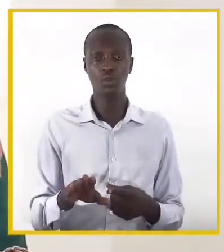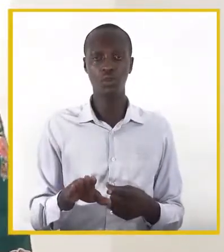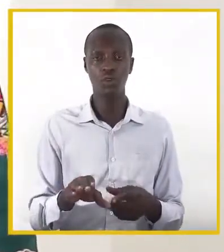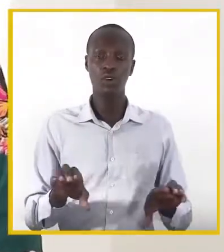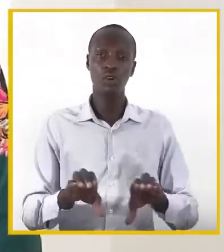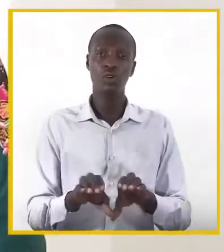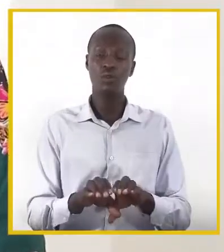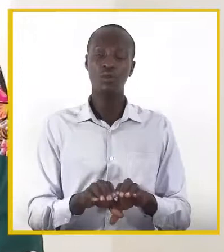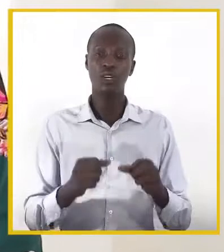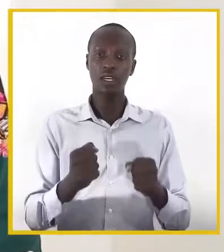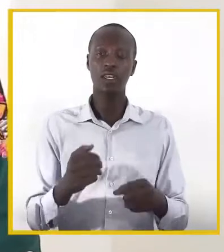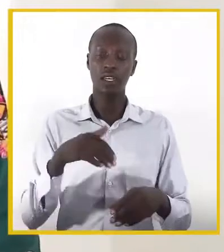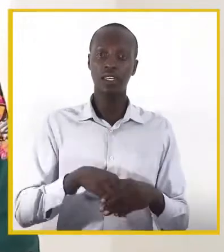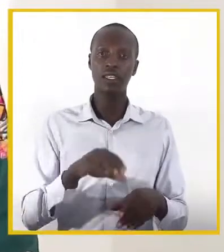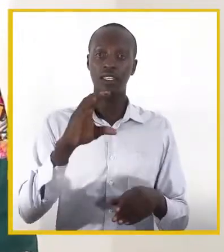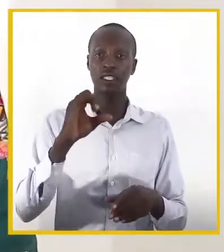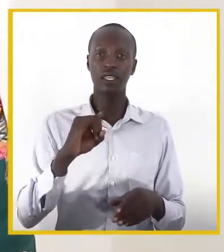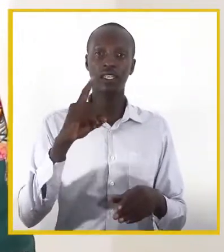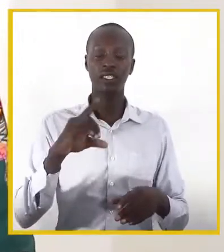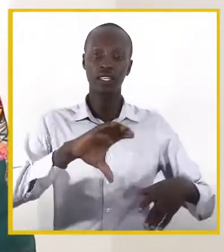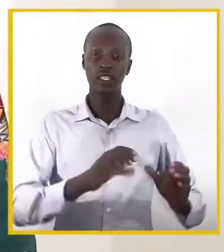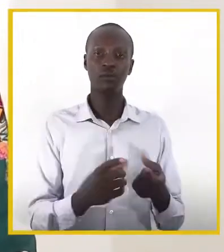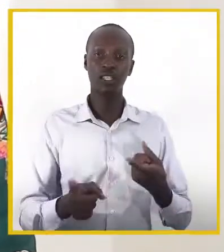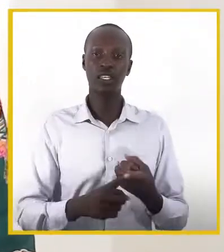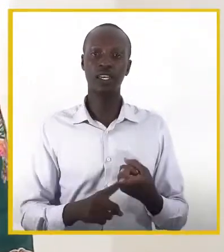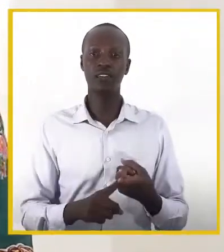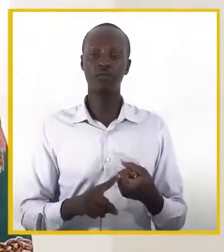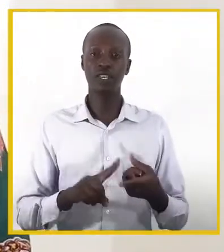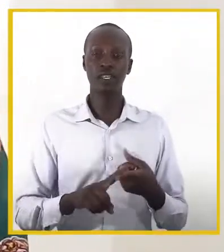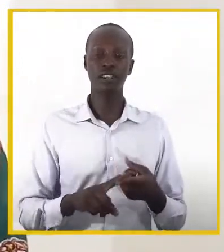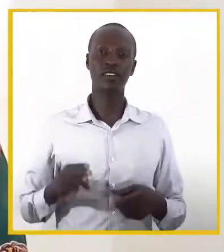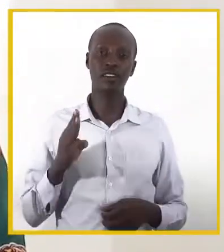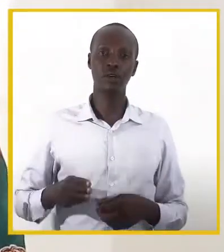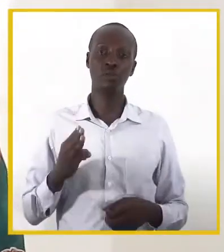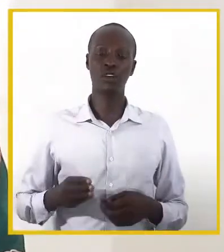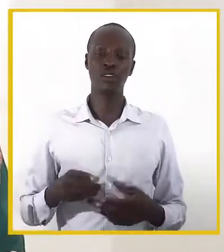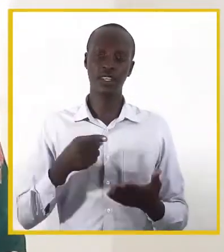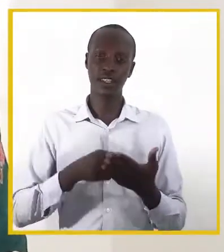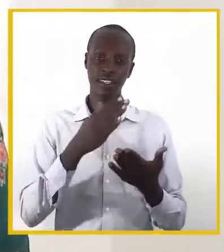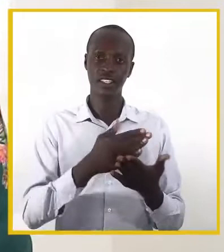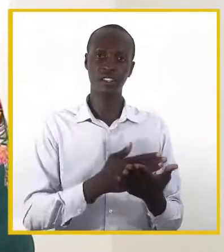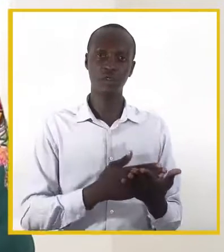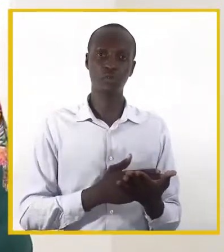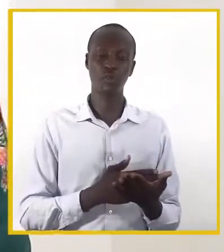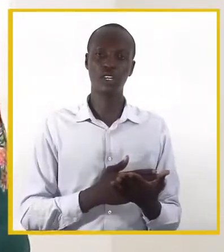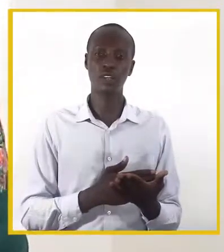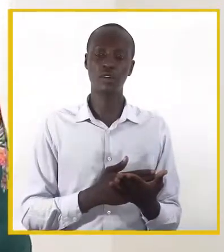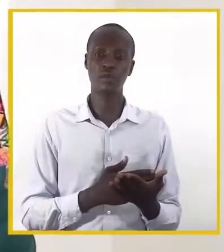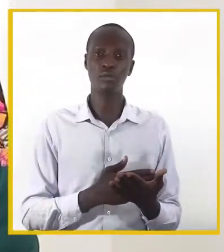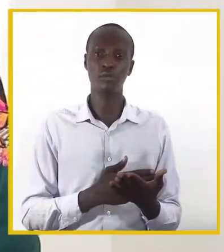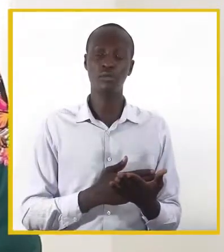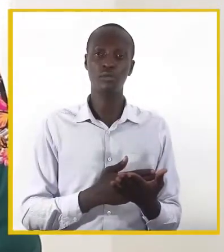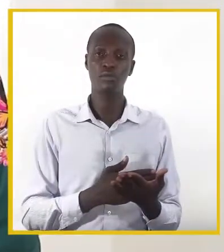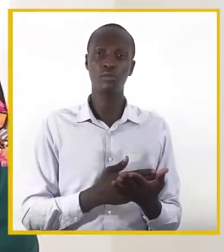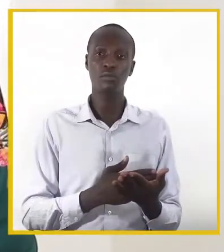Investigation Department in Kadoma District. I am proud to say that the event's winners were not drawn by design or